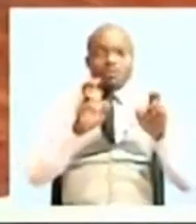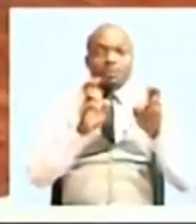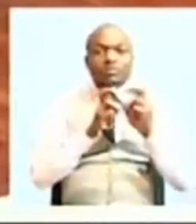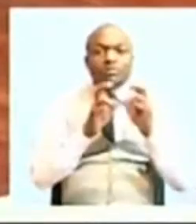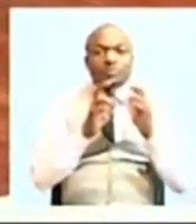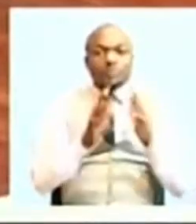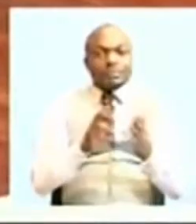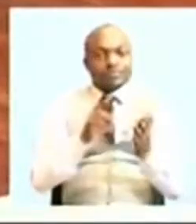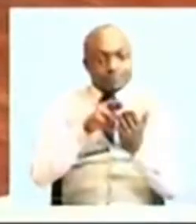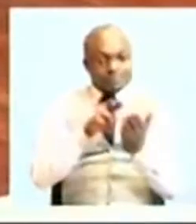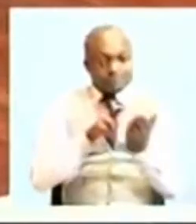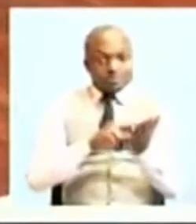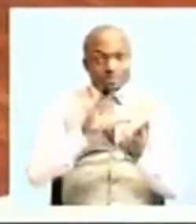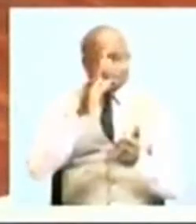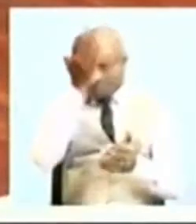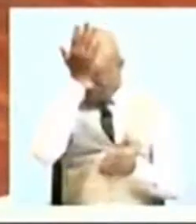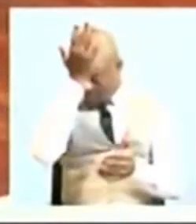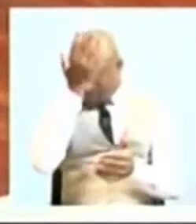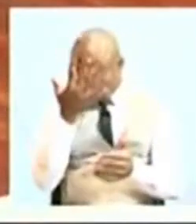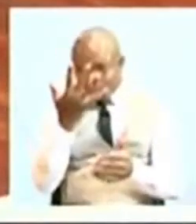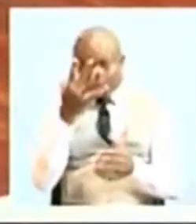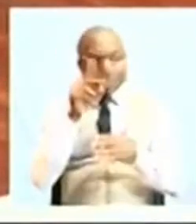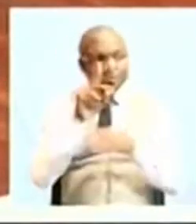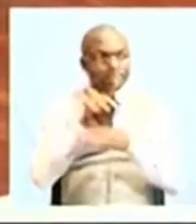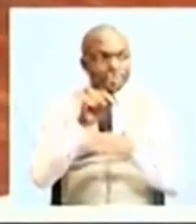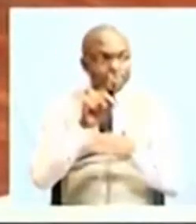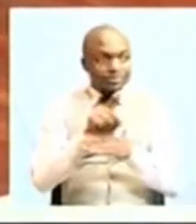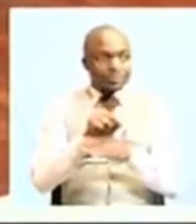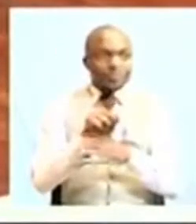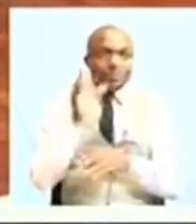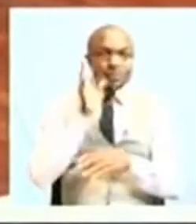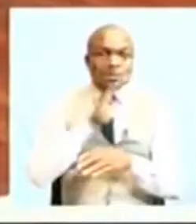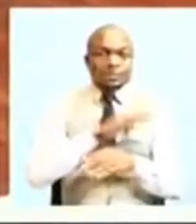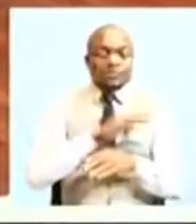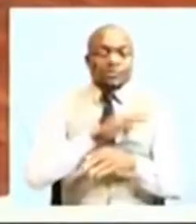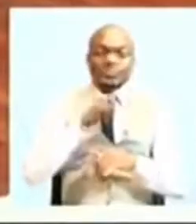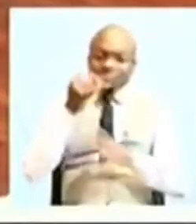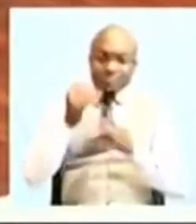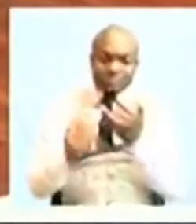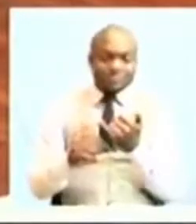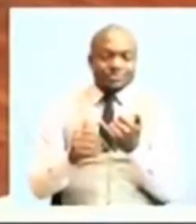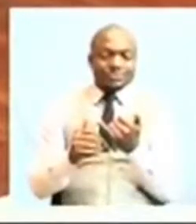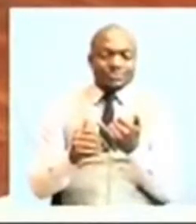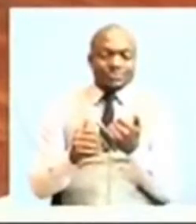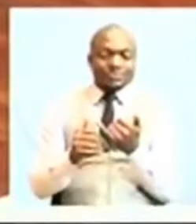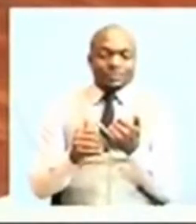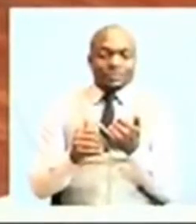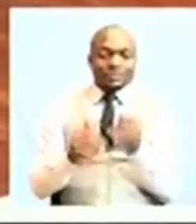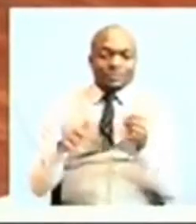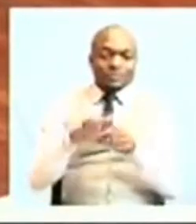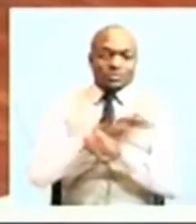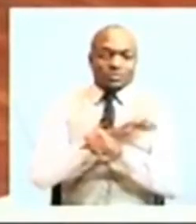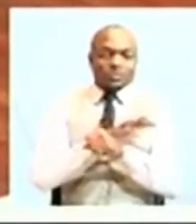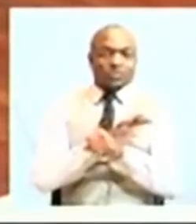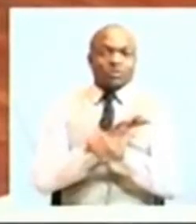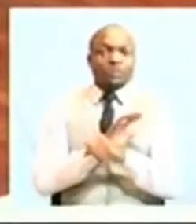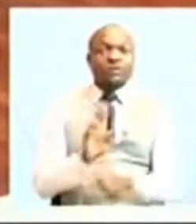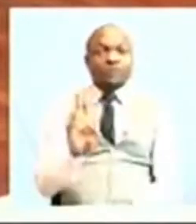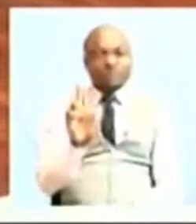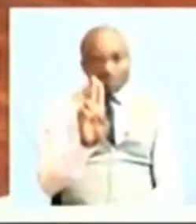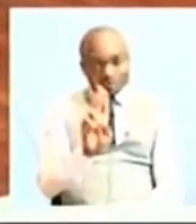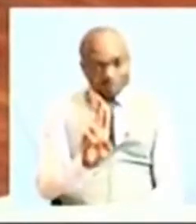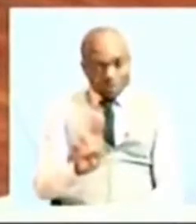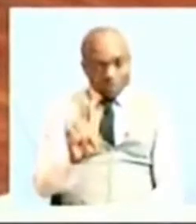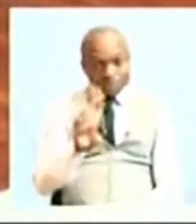As of the reporting date, all 5 projects had been successfully completed and are fully operational, as seen